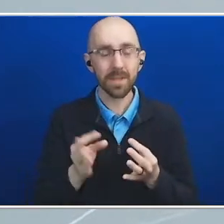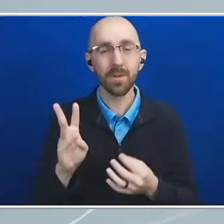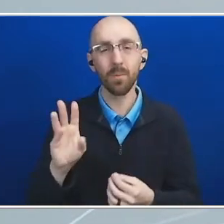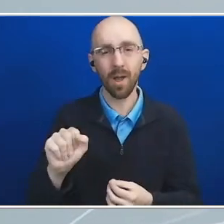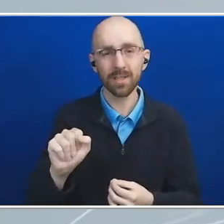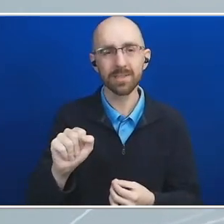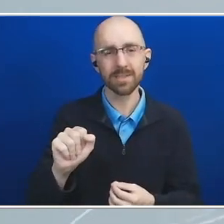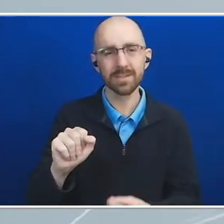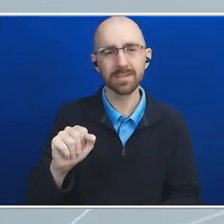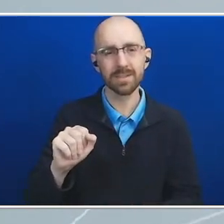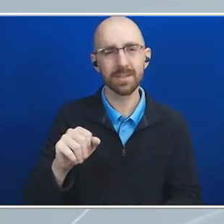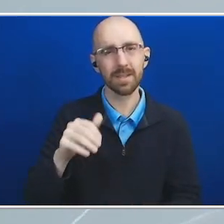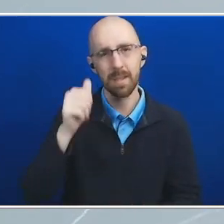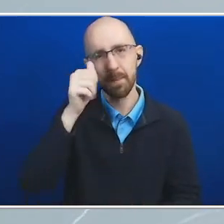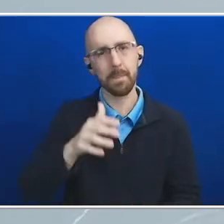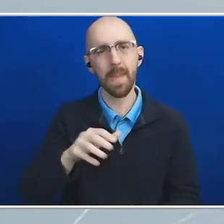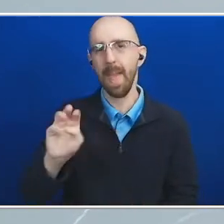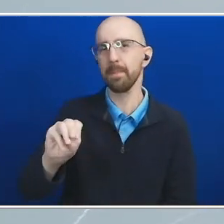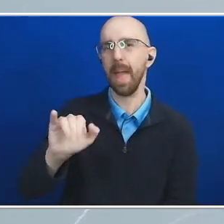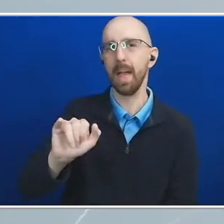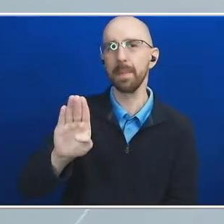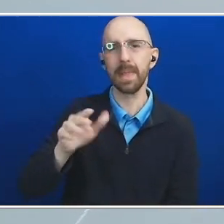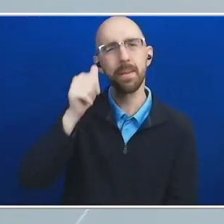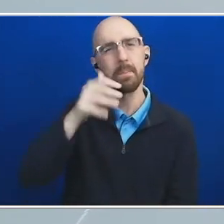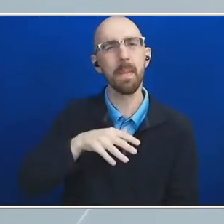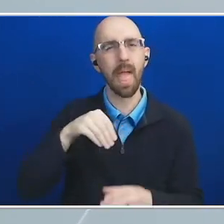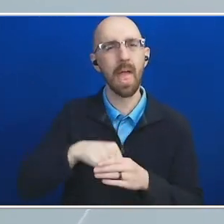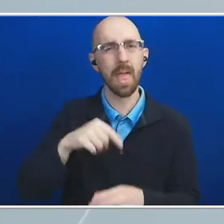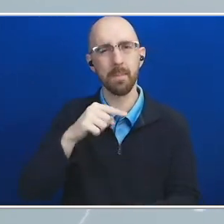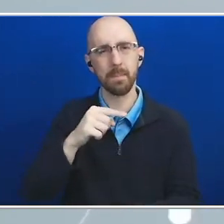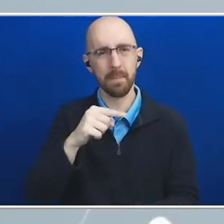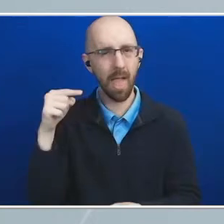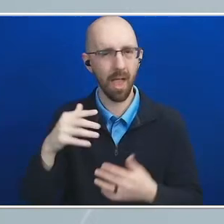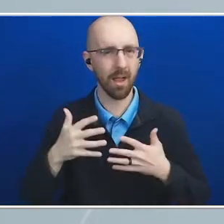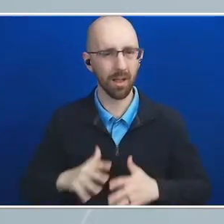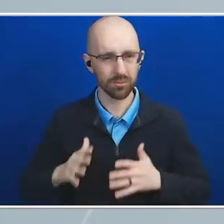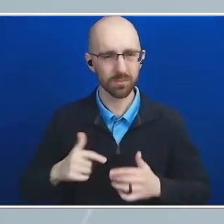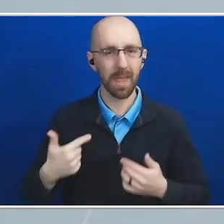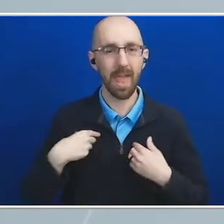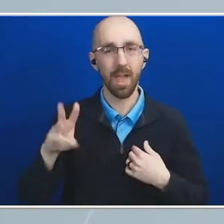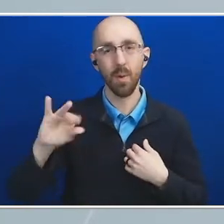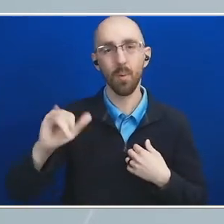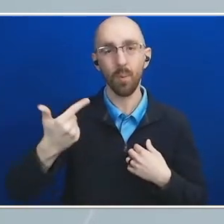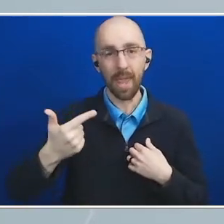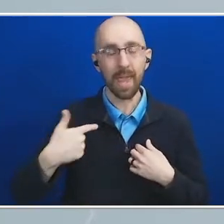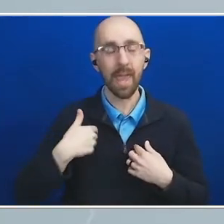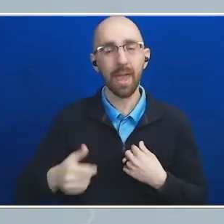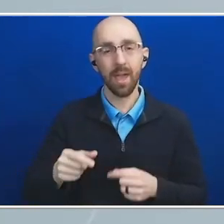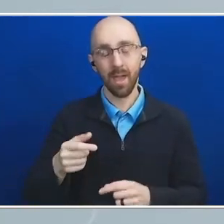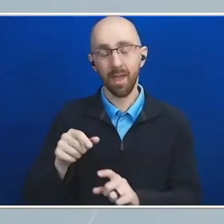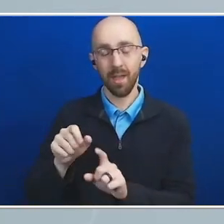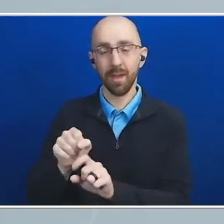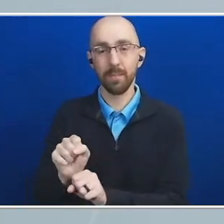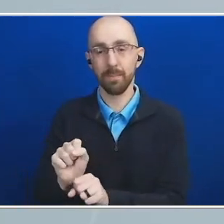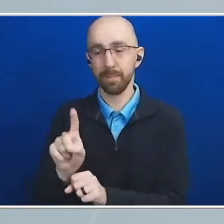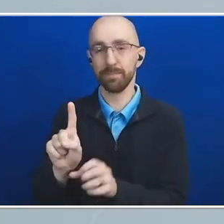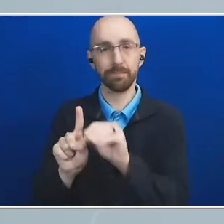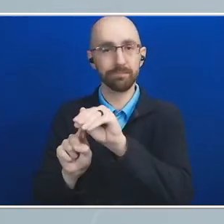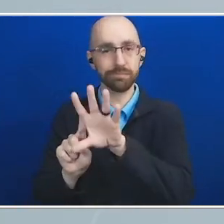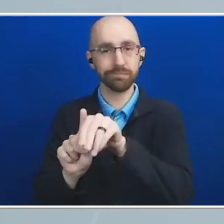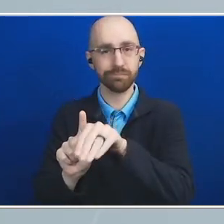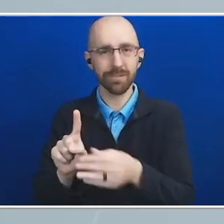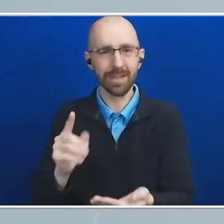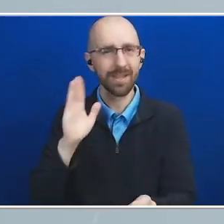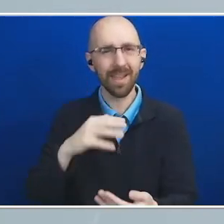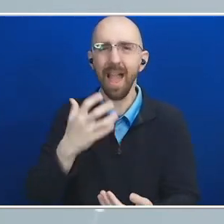Black. And so I initially started class like wearing the wig and had the neuralizer. And then at the end, it's just too hot to teach with the